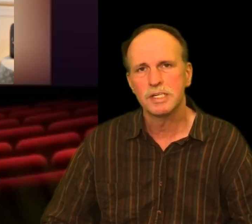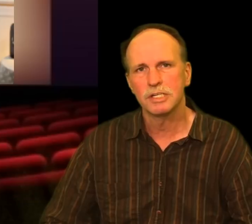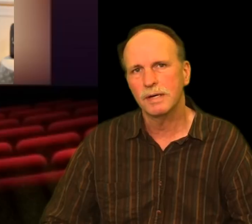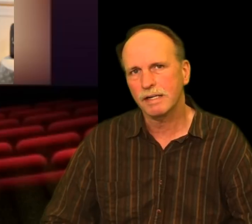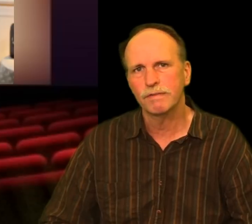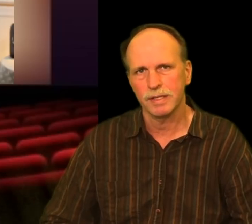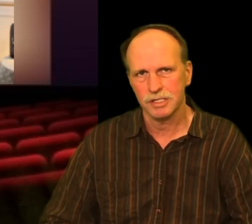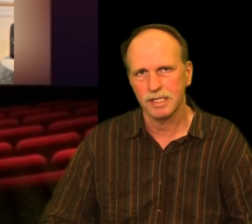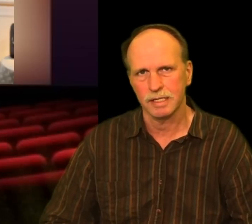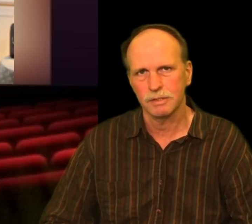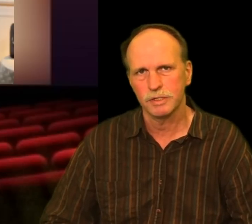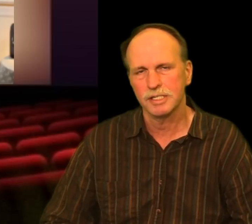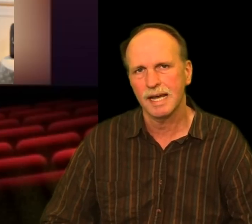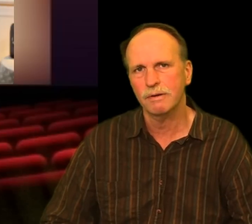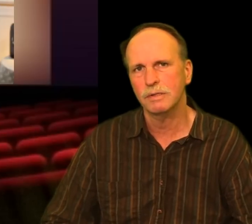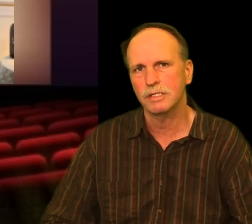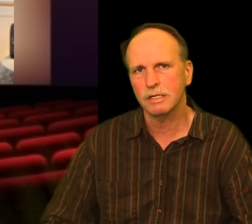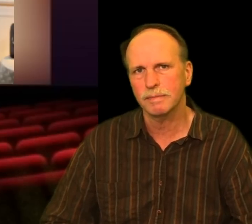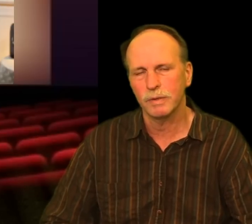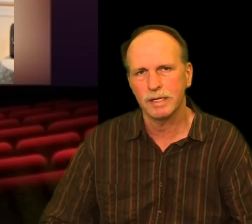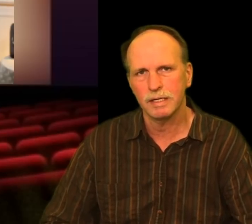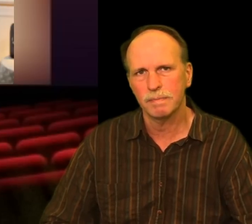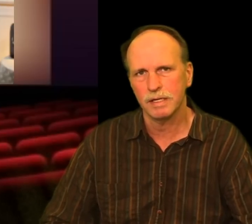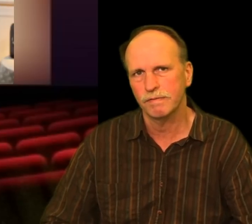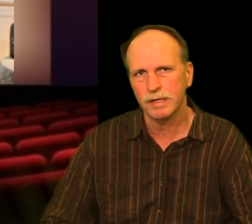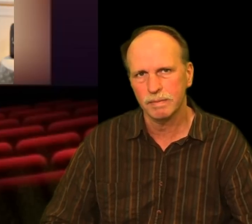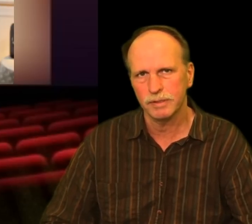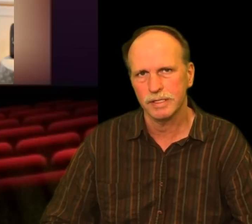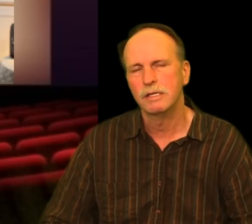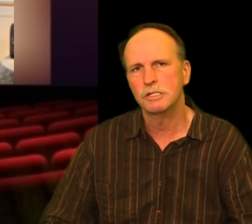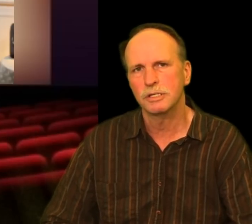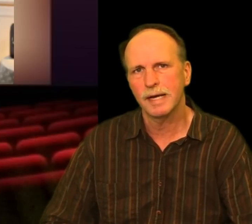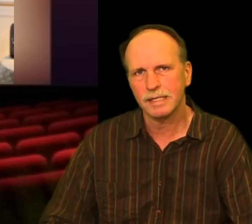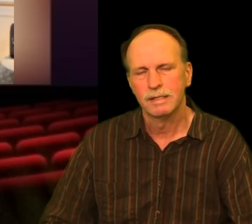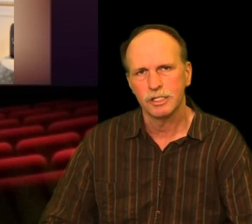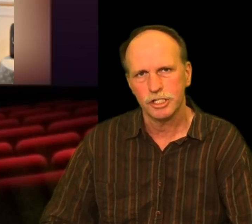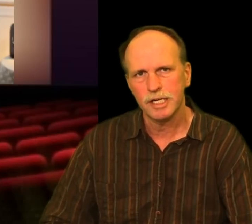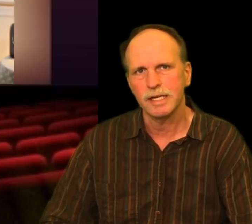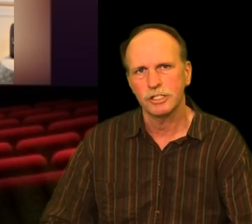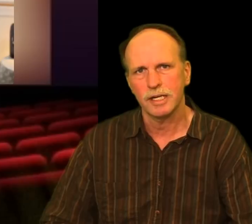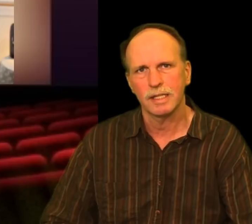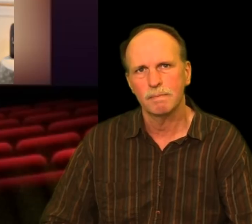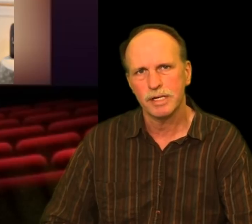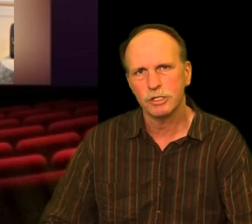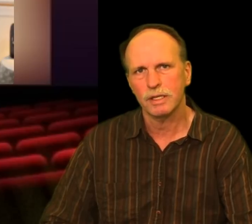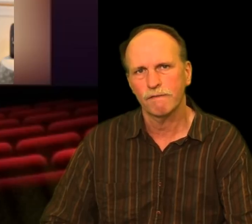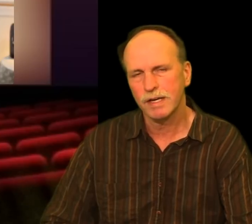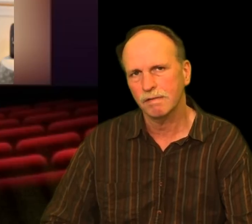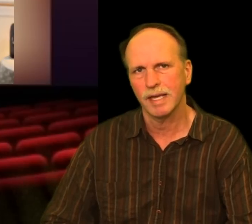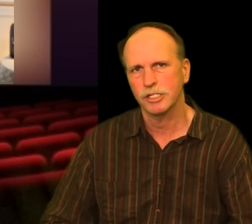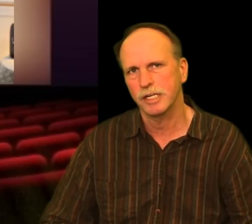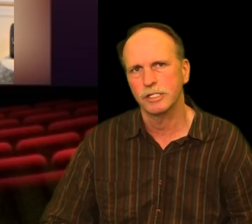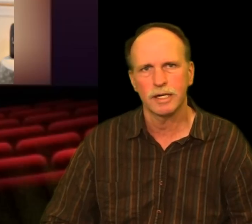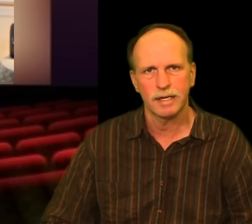gender? We select for these things, which is how you determine what an independent variable is. You select it to change and then measure the